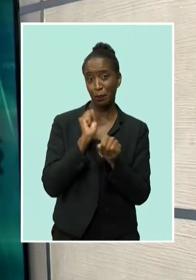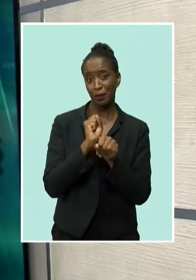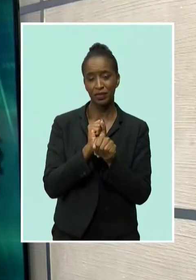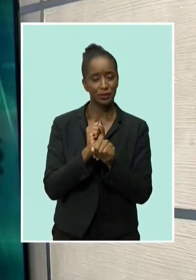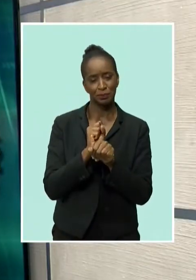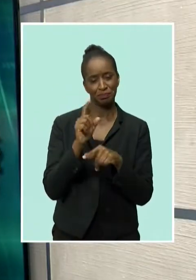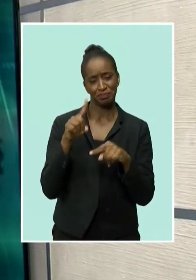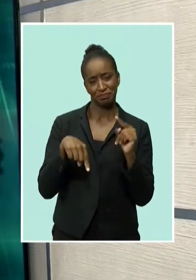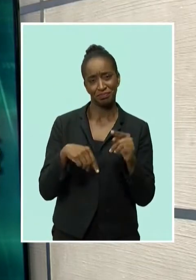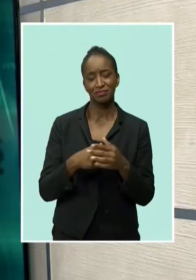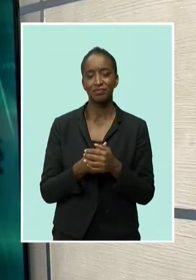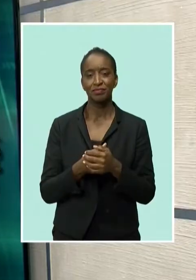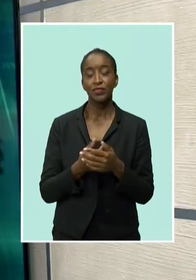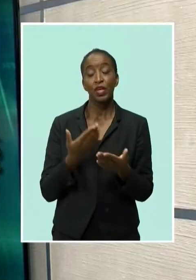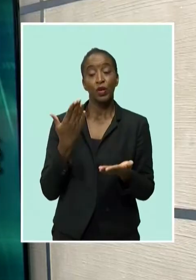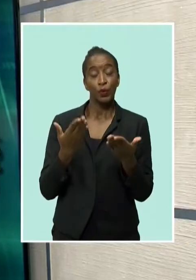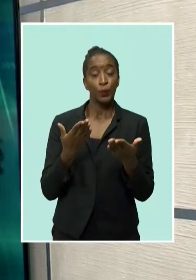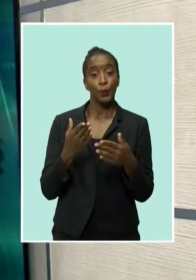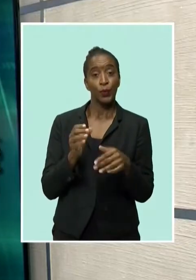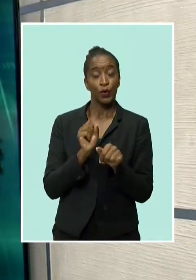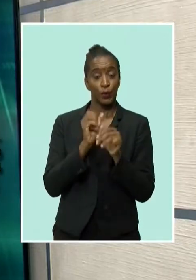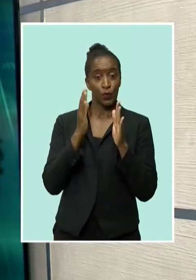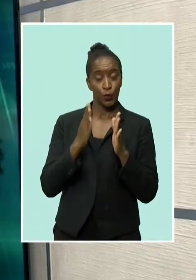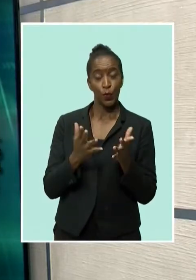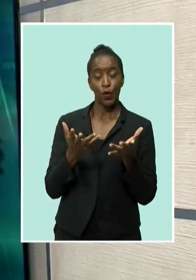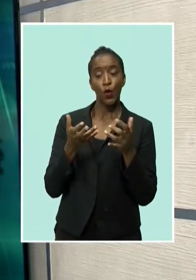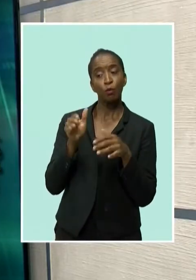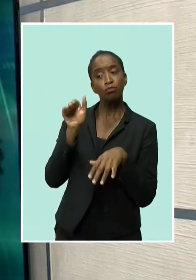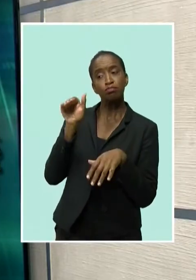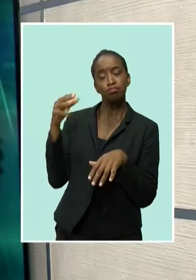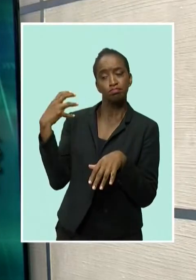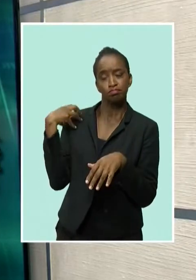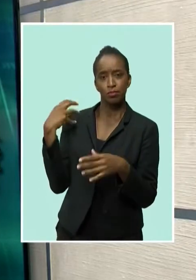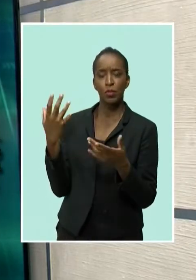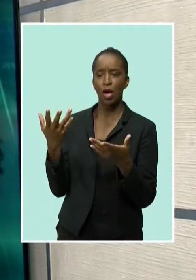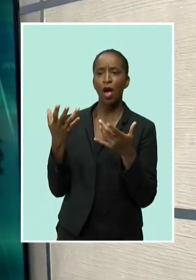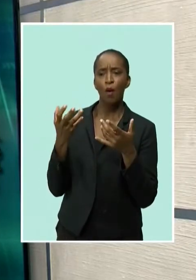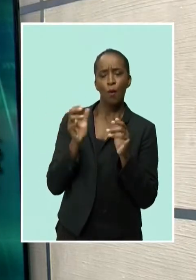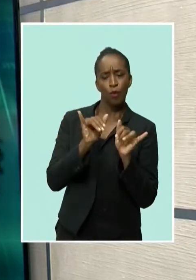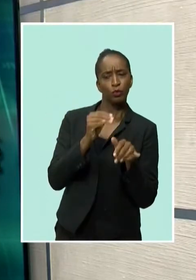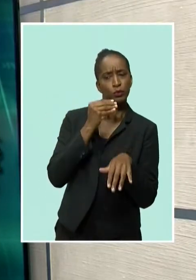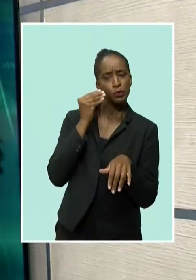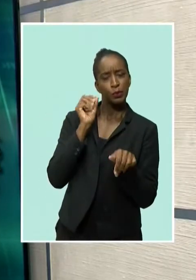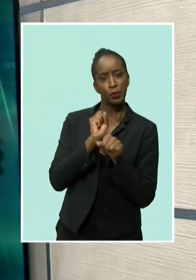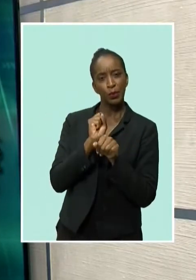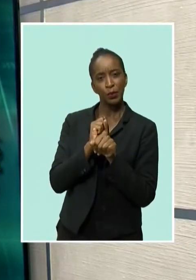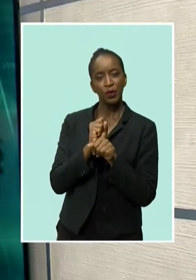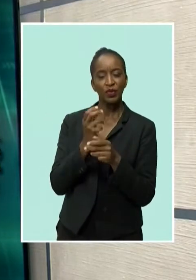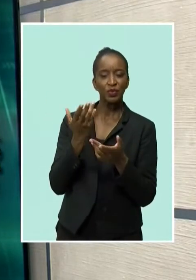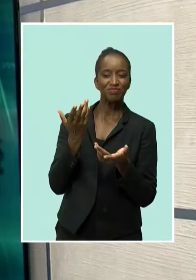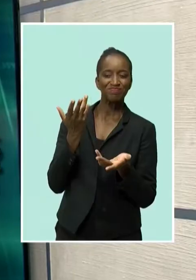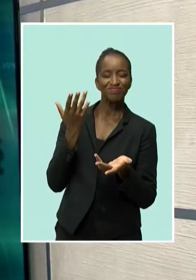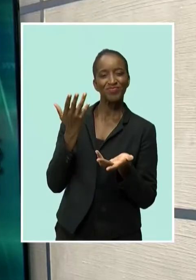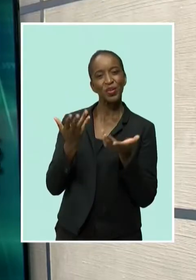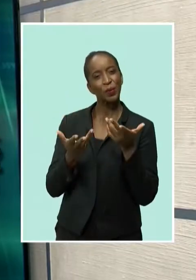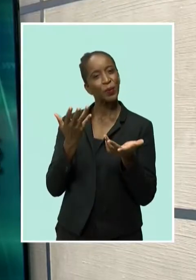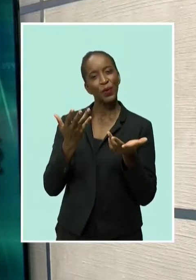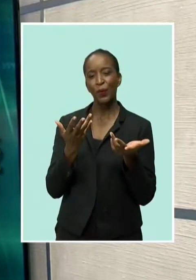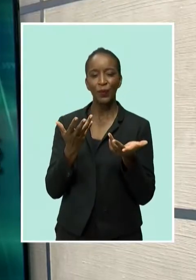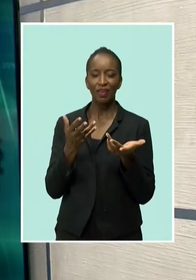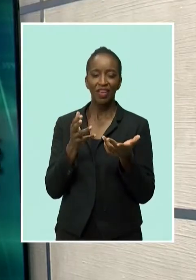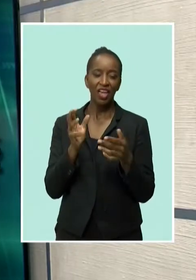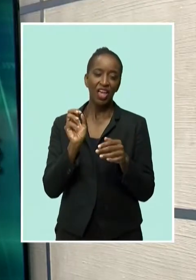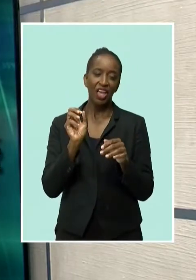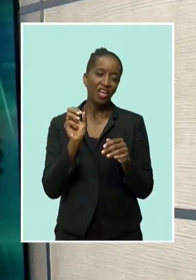every request from an employee working remotely or even an employer may not be reasonable. She adds companies have to match the benefit versus the